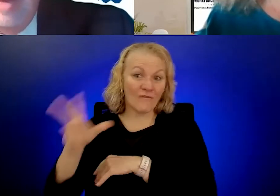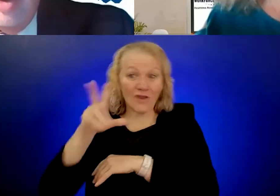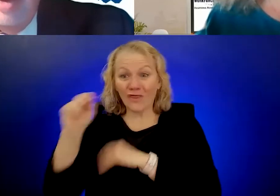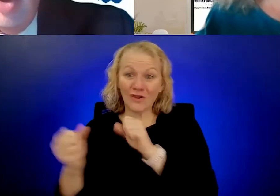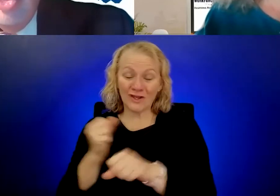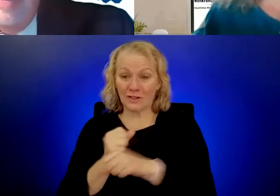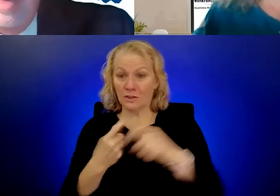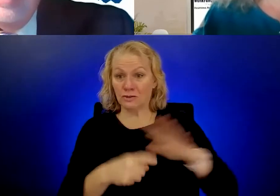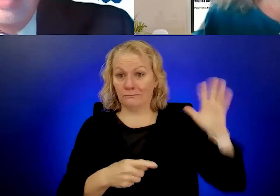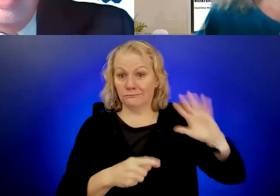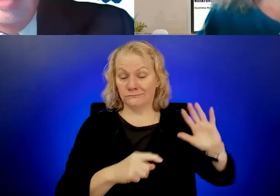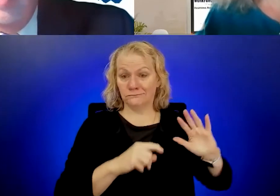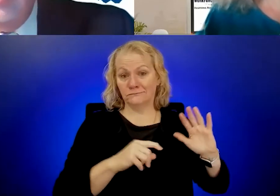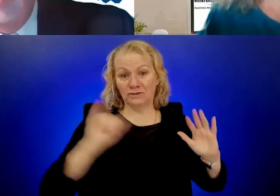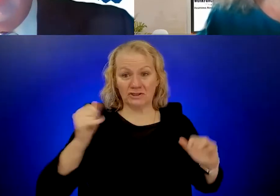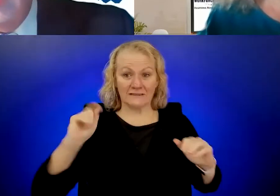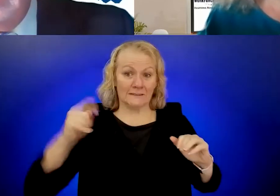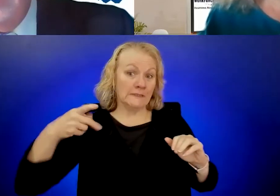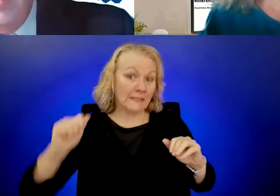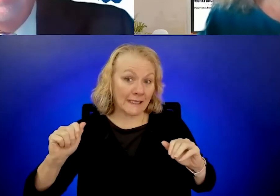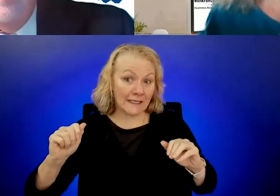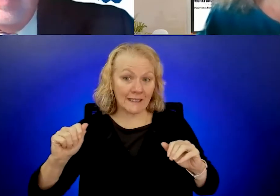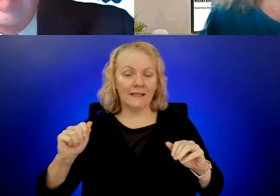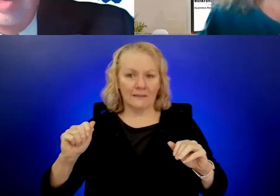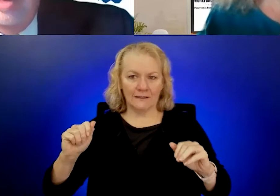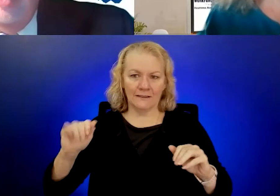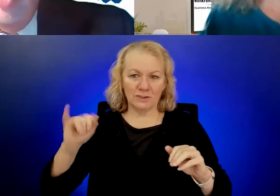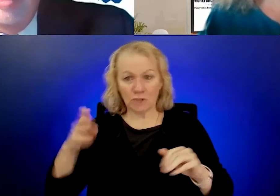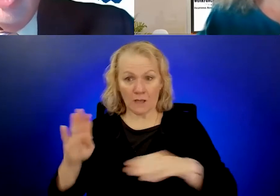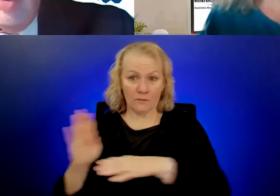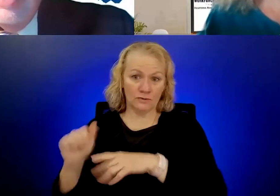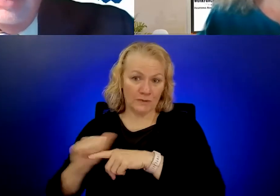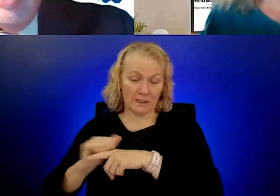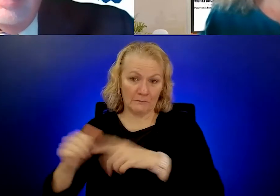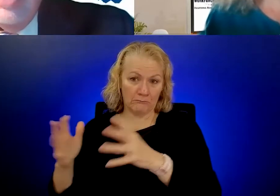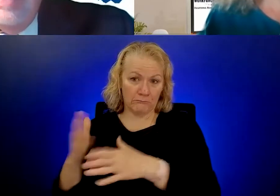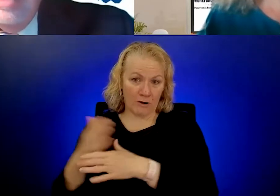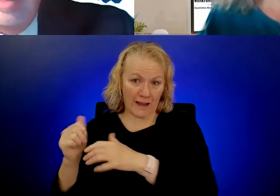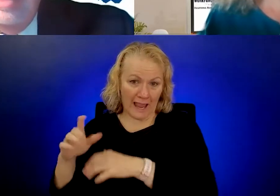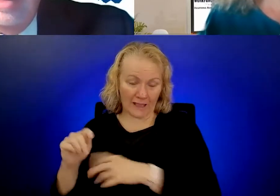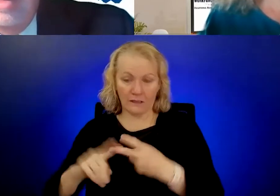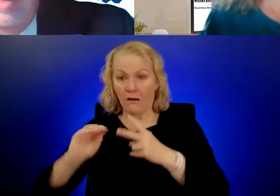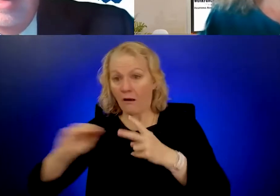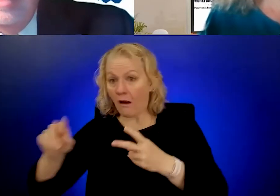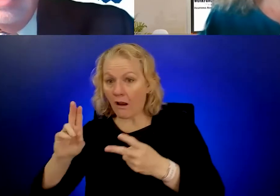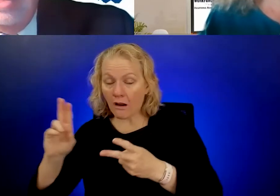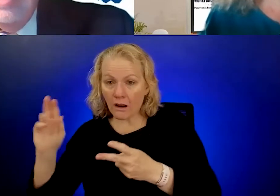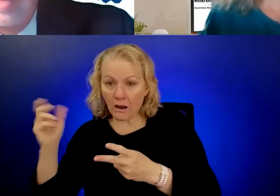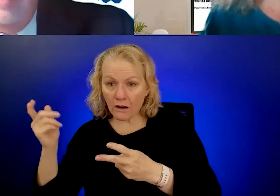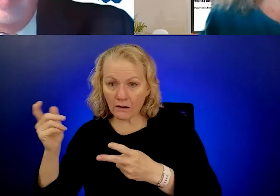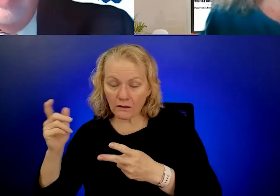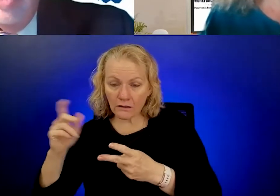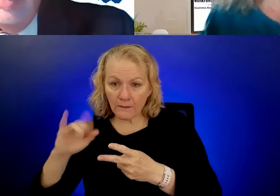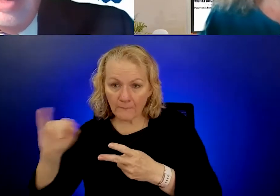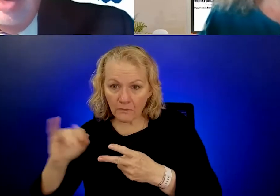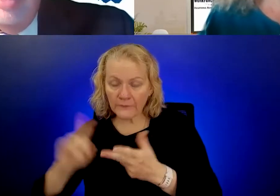beginning with the Job Training Partnership Act, otherwise known as JTPA, unemployment insurance, food stamps, Medicaid, and